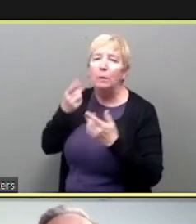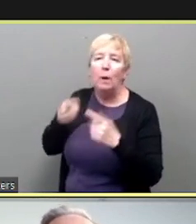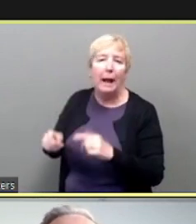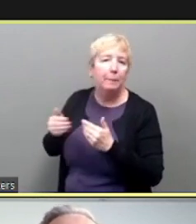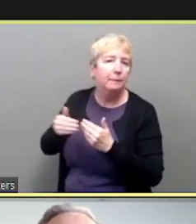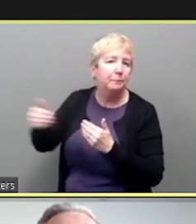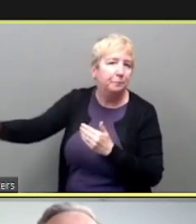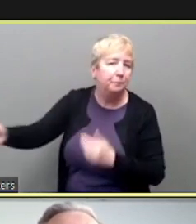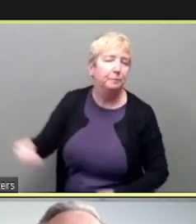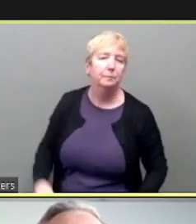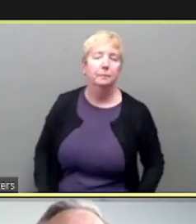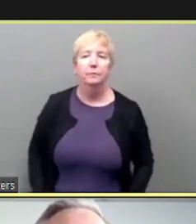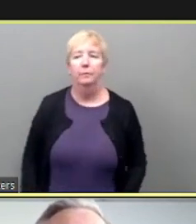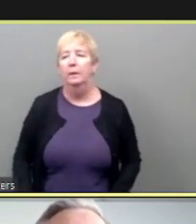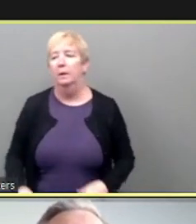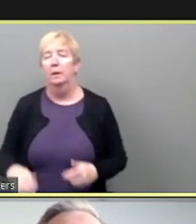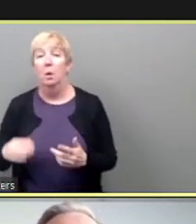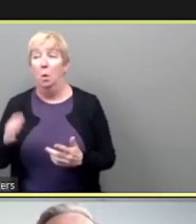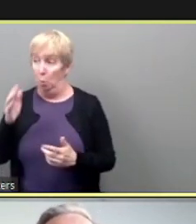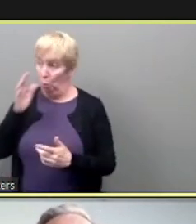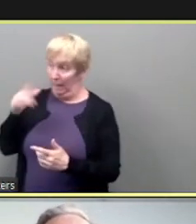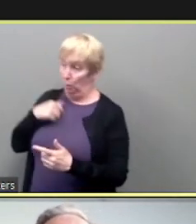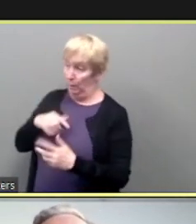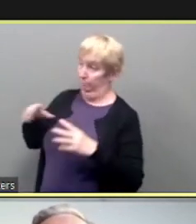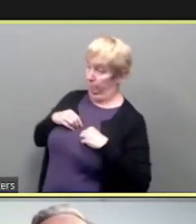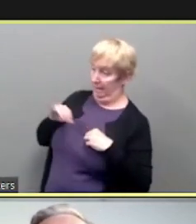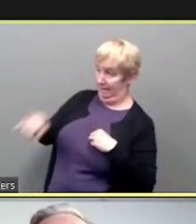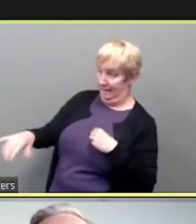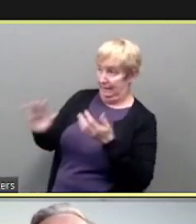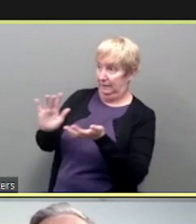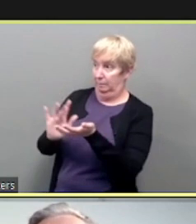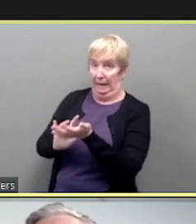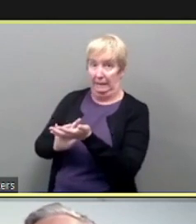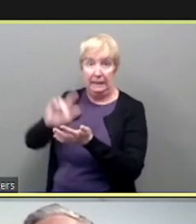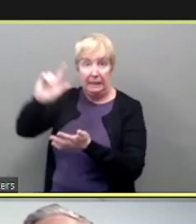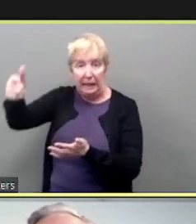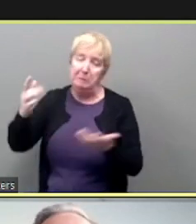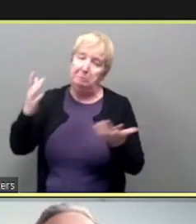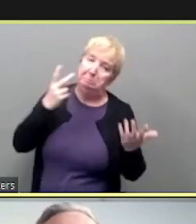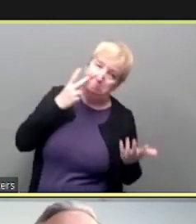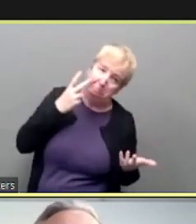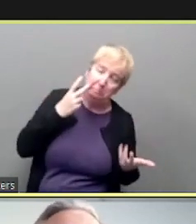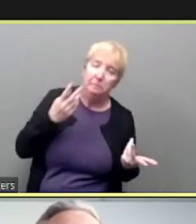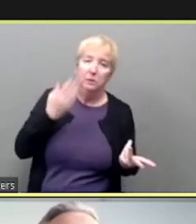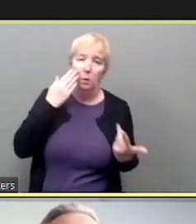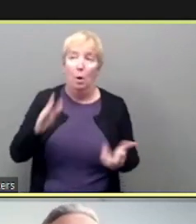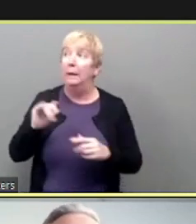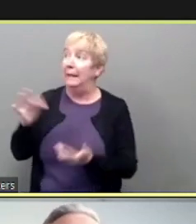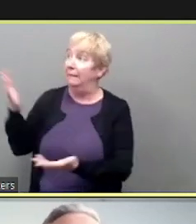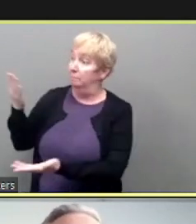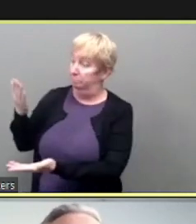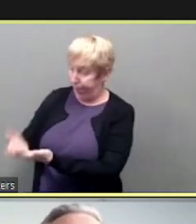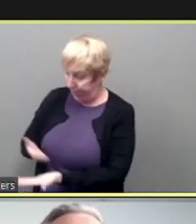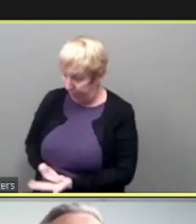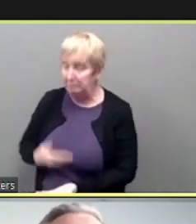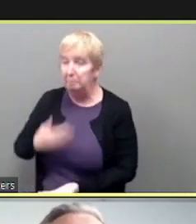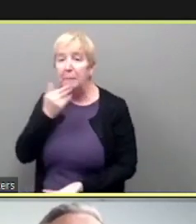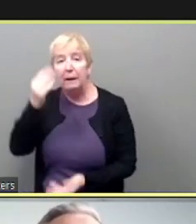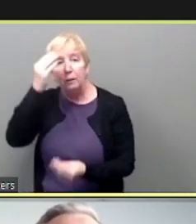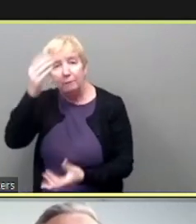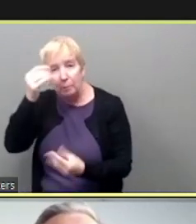as an alternative for New Mexicans to reduce hospitalizations and deaths. If we get better evidence or more